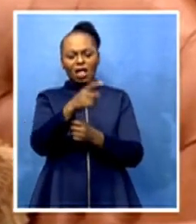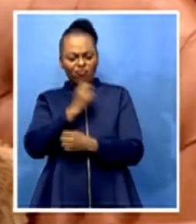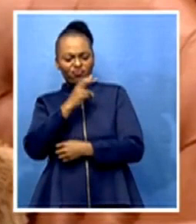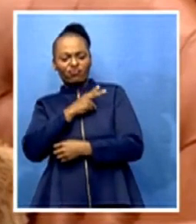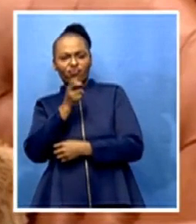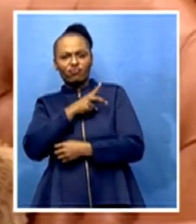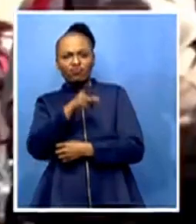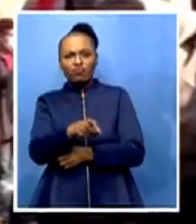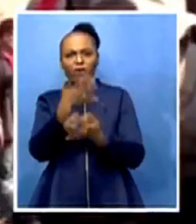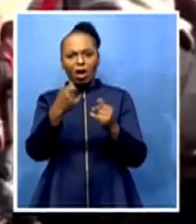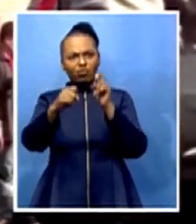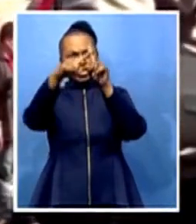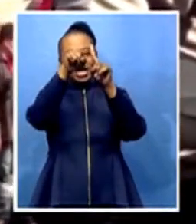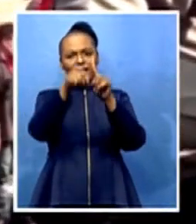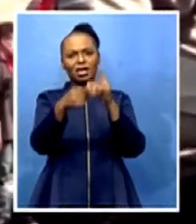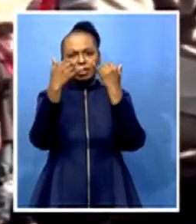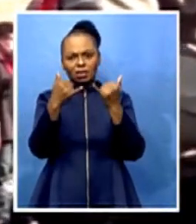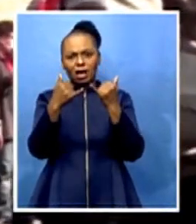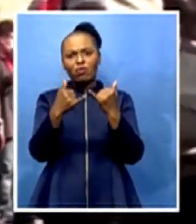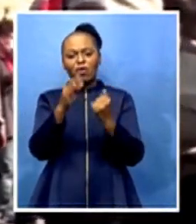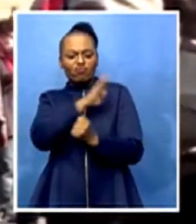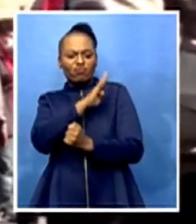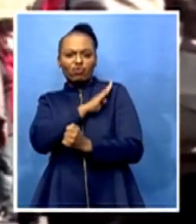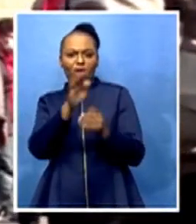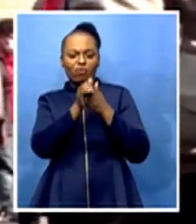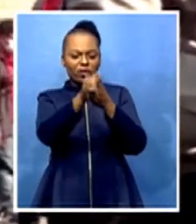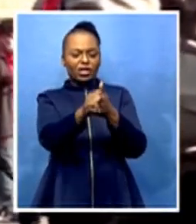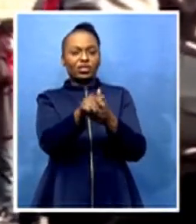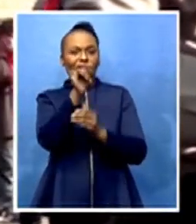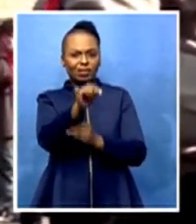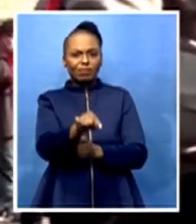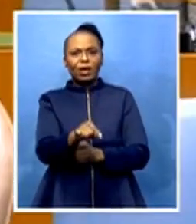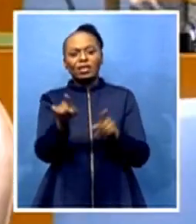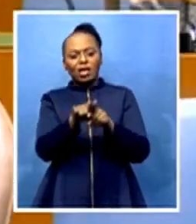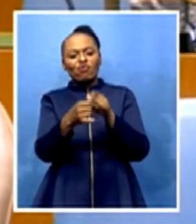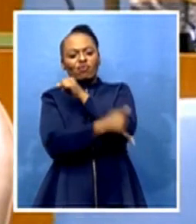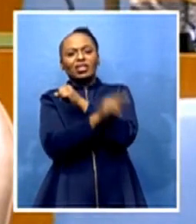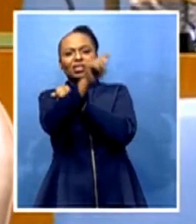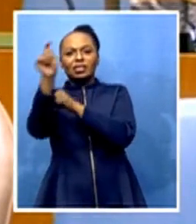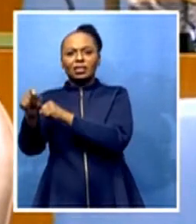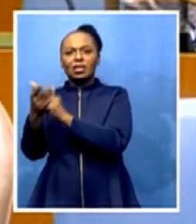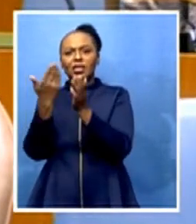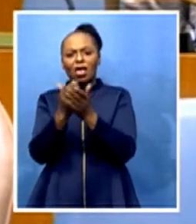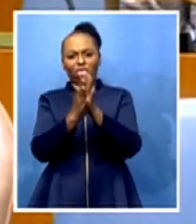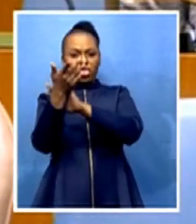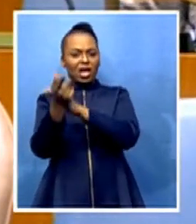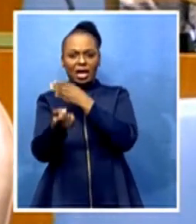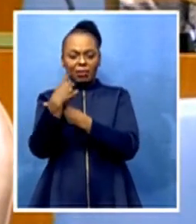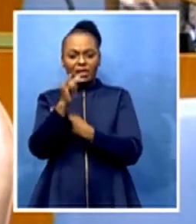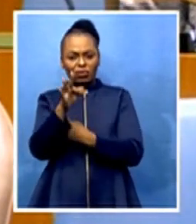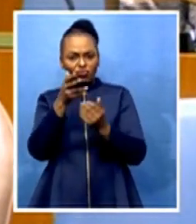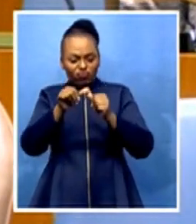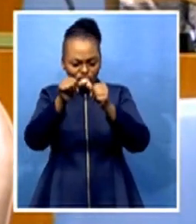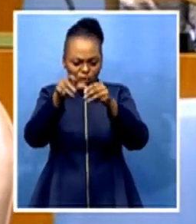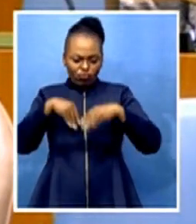against the military leadership, as several countries condemned the coup. It is time for the military to immediately relinquish